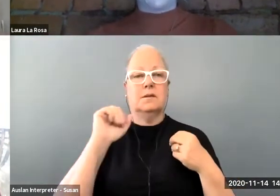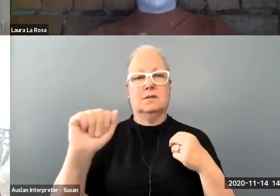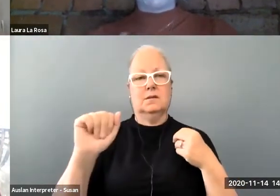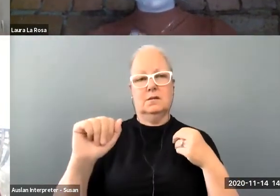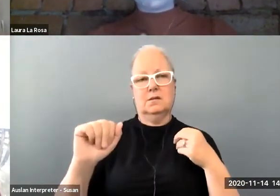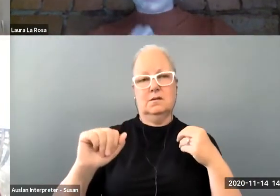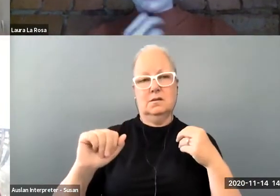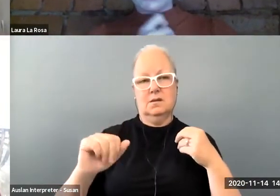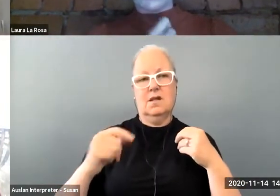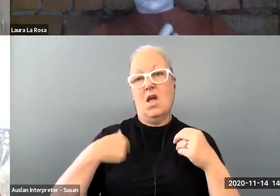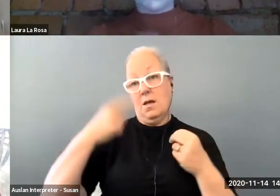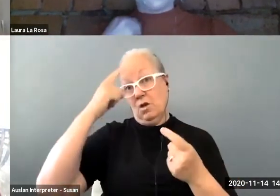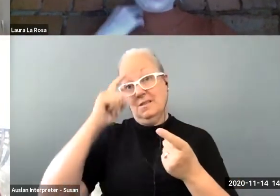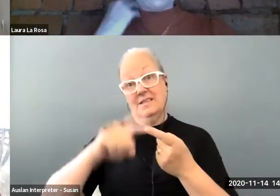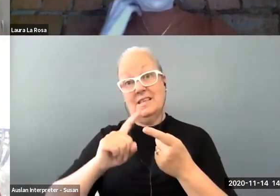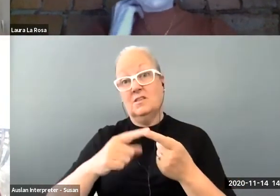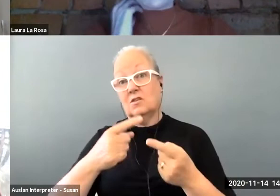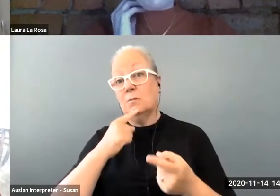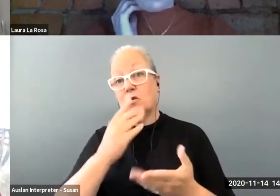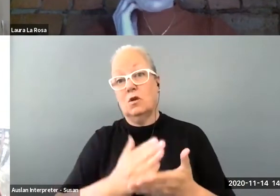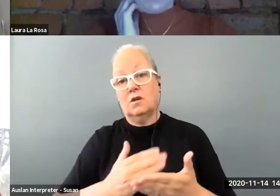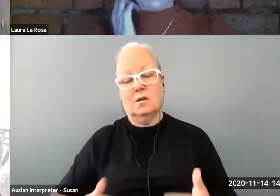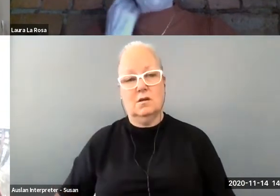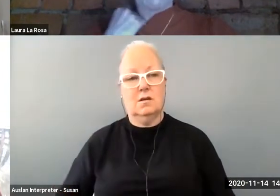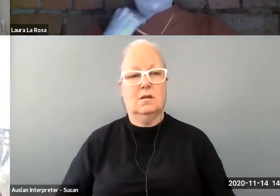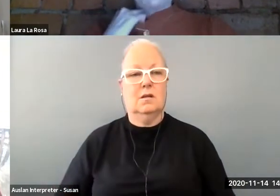quite obsessed with to a degree, because I've